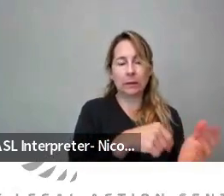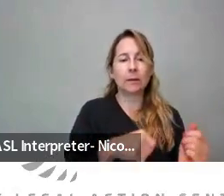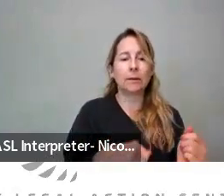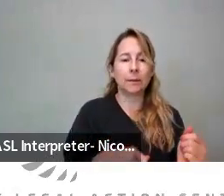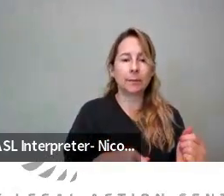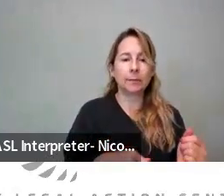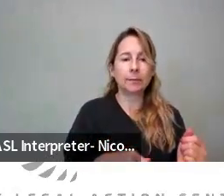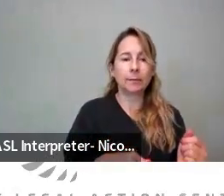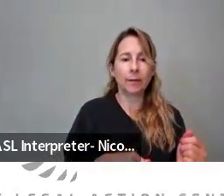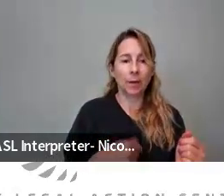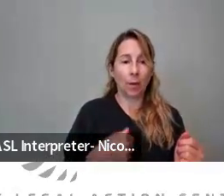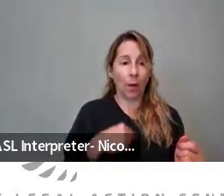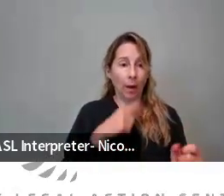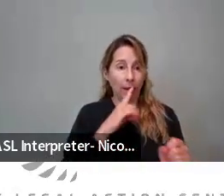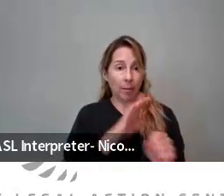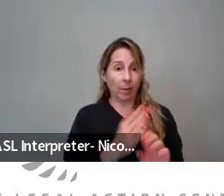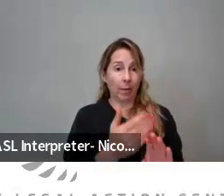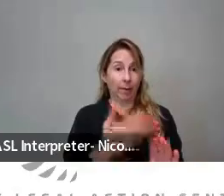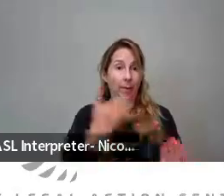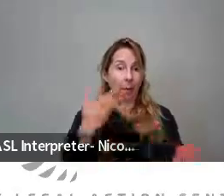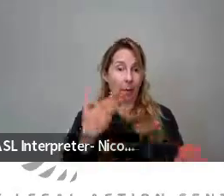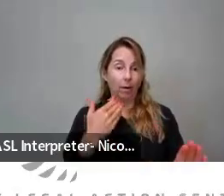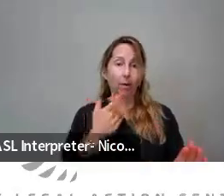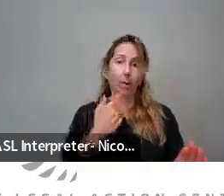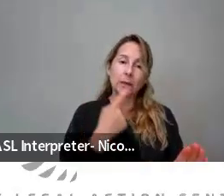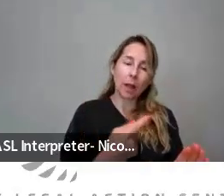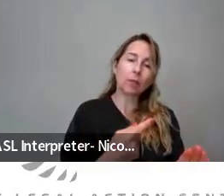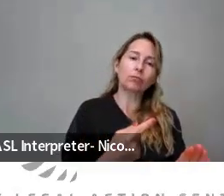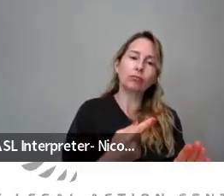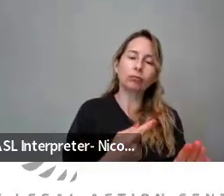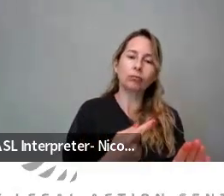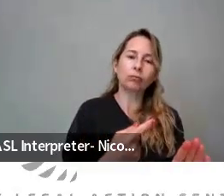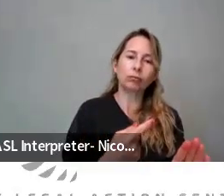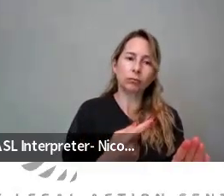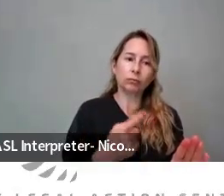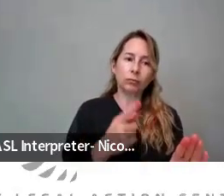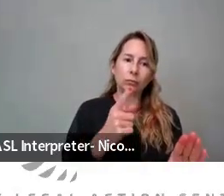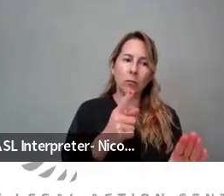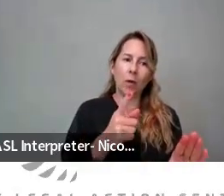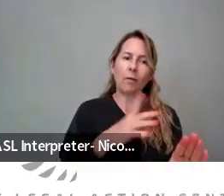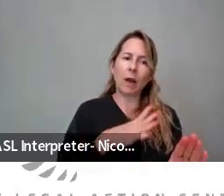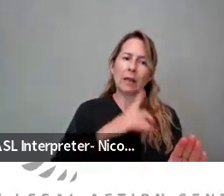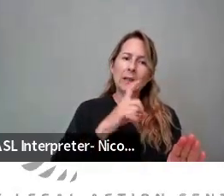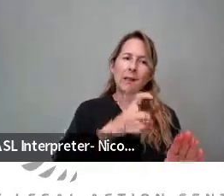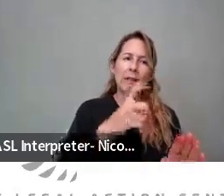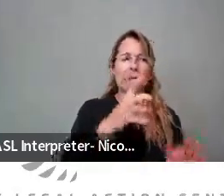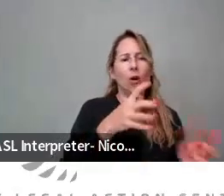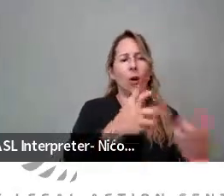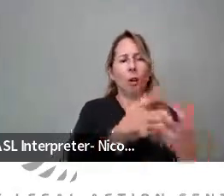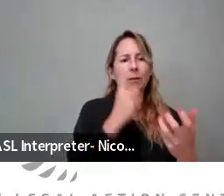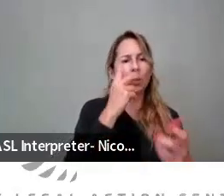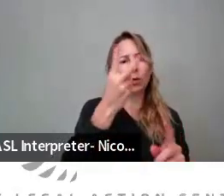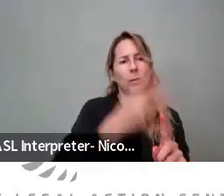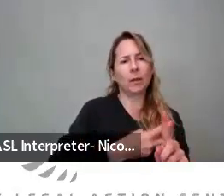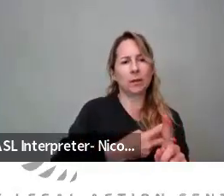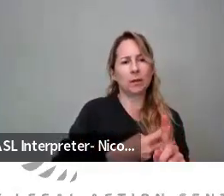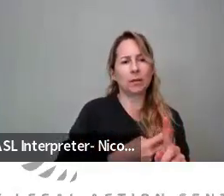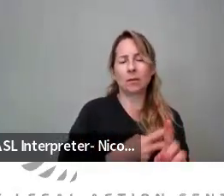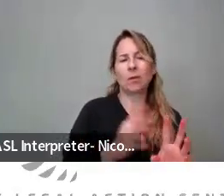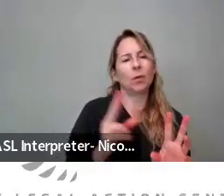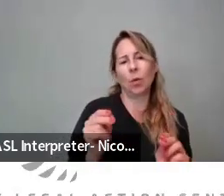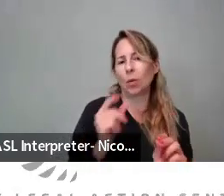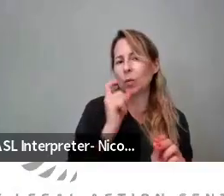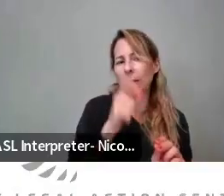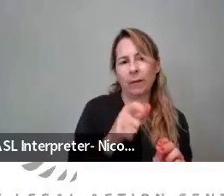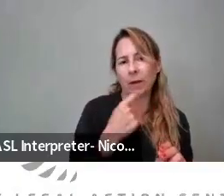ahead of time to say, okay, I'll be giving you the accommodation for 2 months and that's it. You're not required to take that